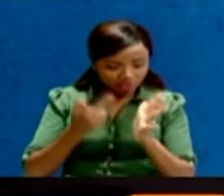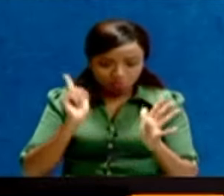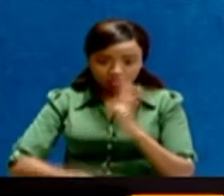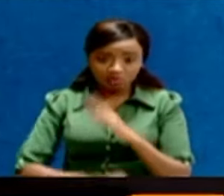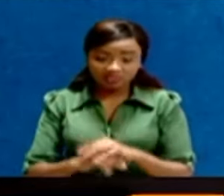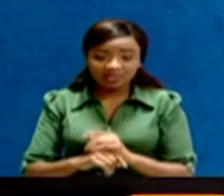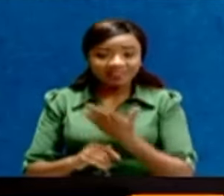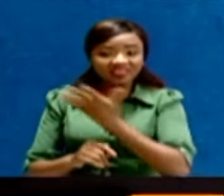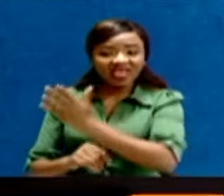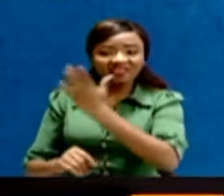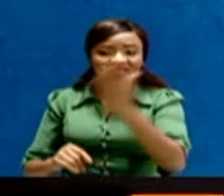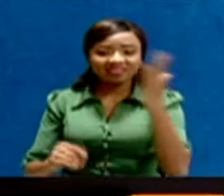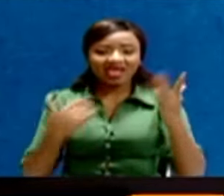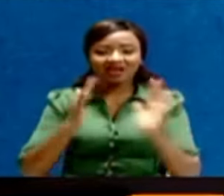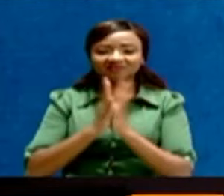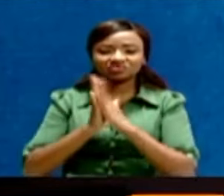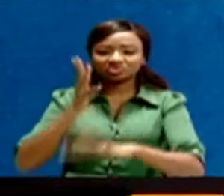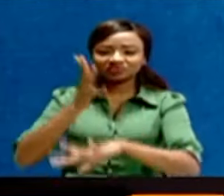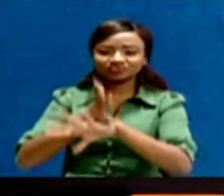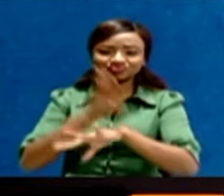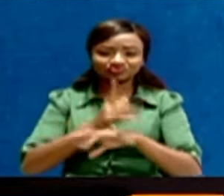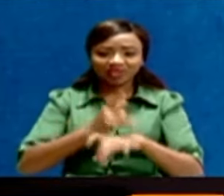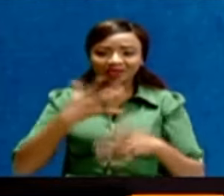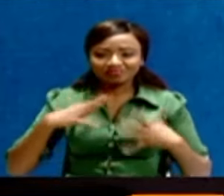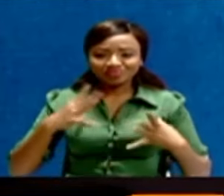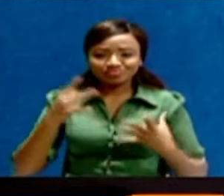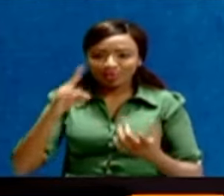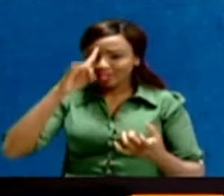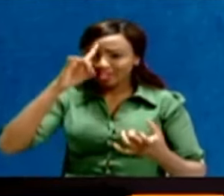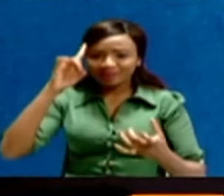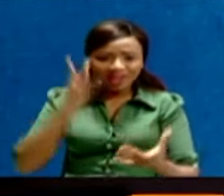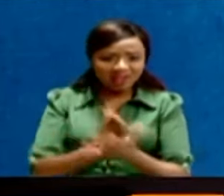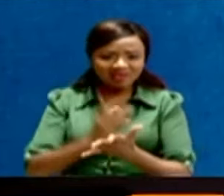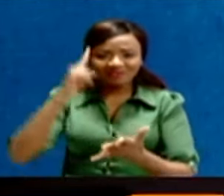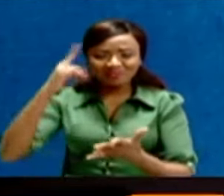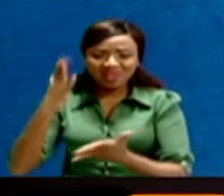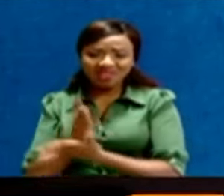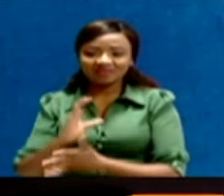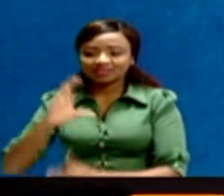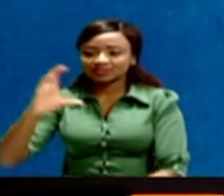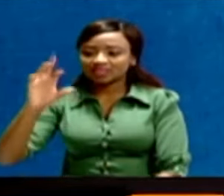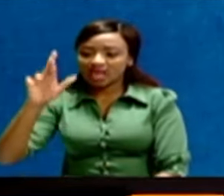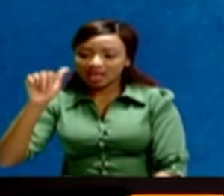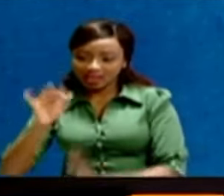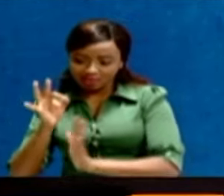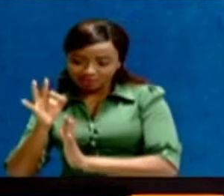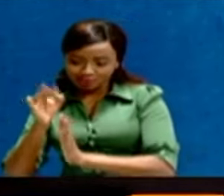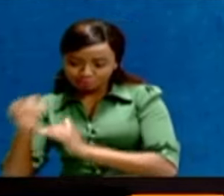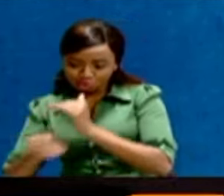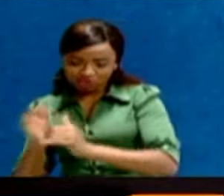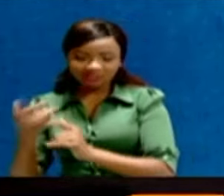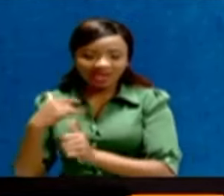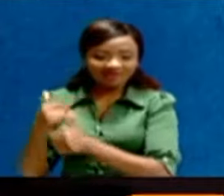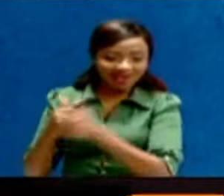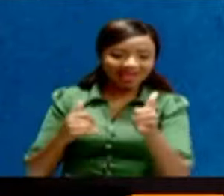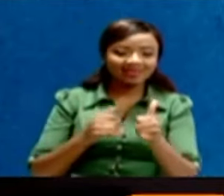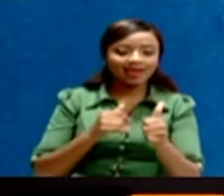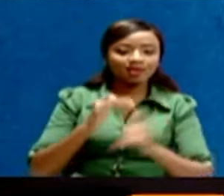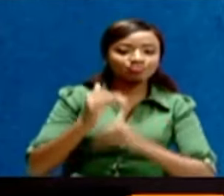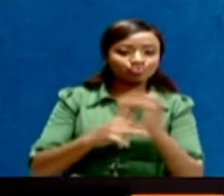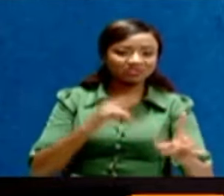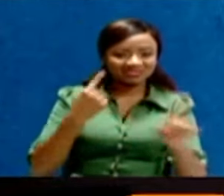of misconception out there, which a lot of people believe that there's a CRA formula on the table, there's another formula on the